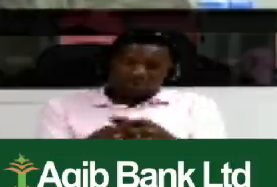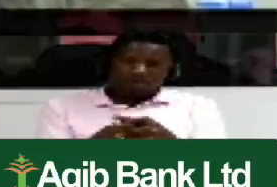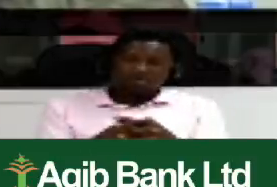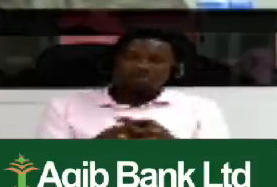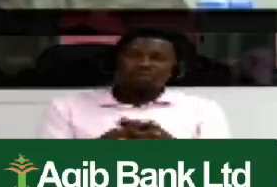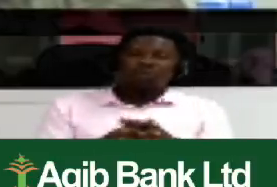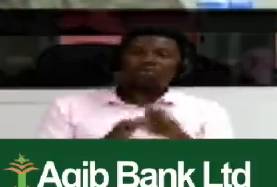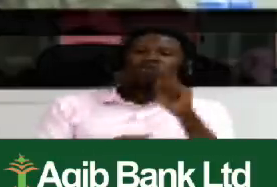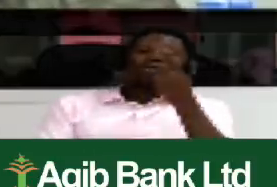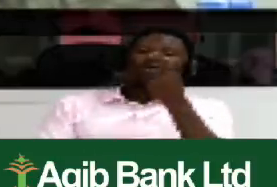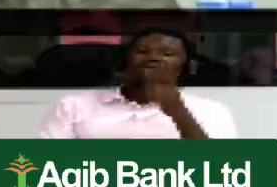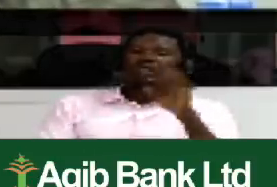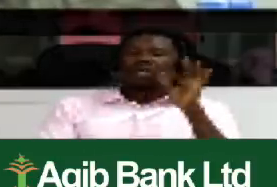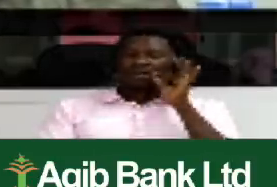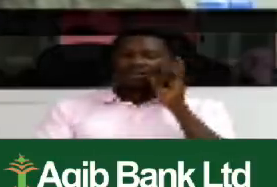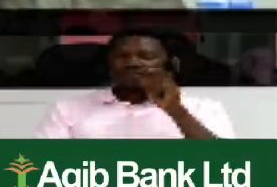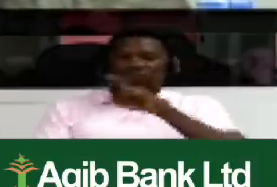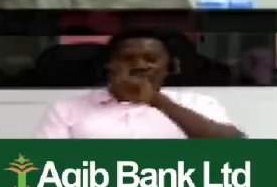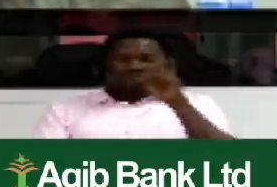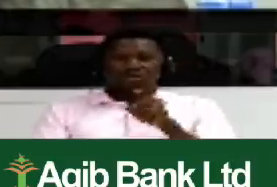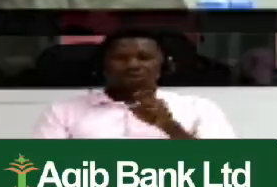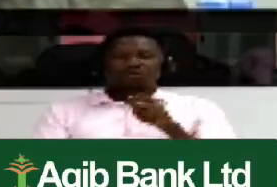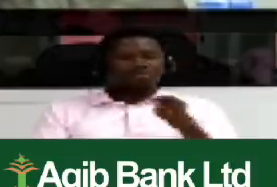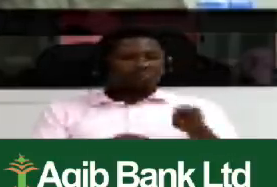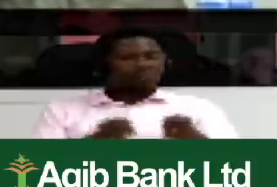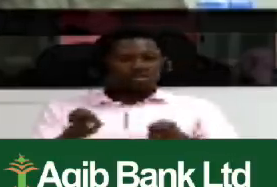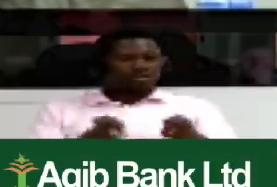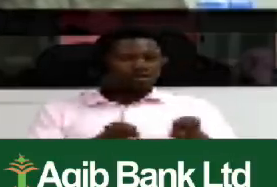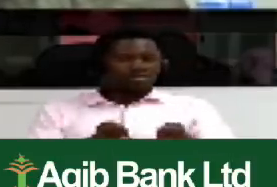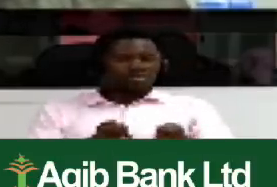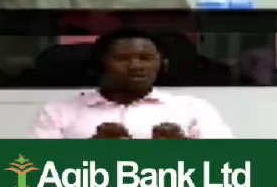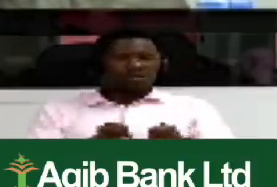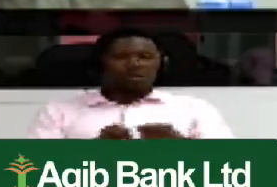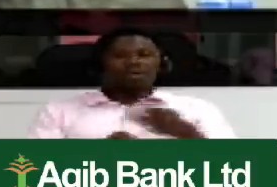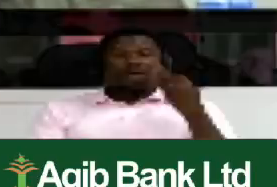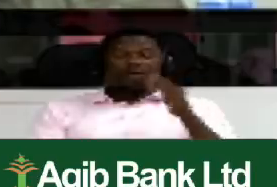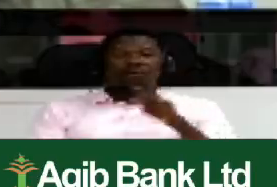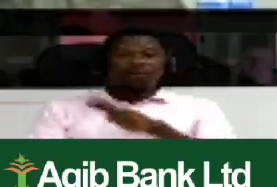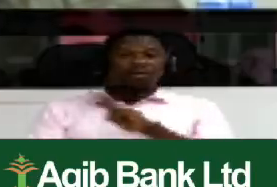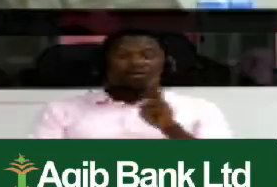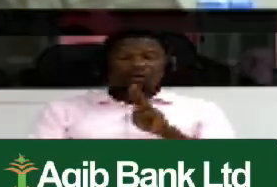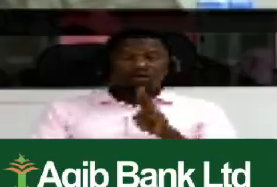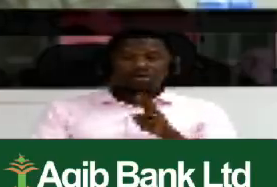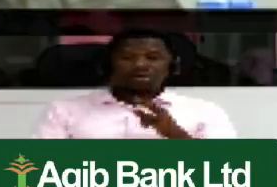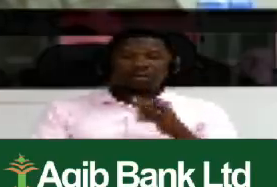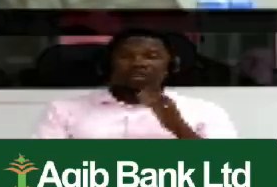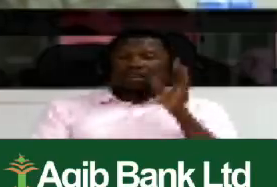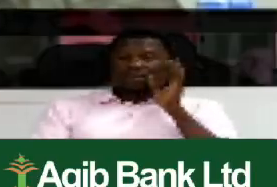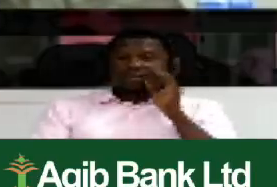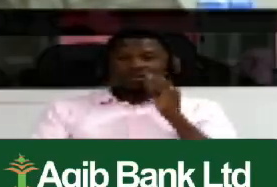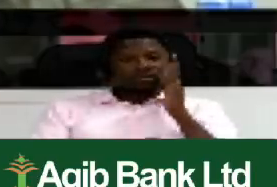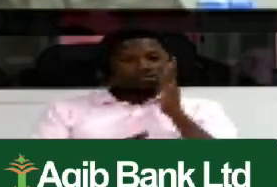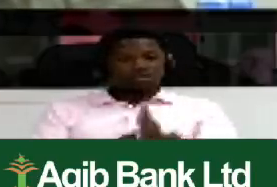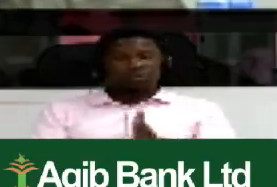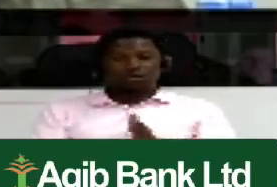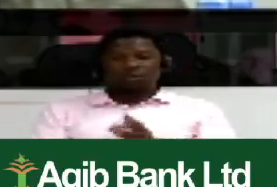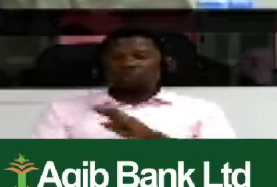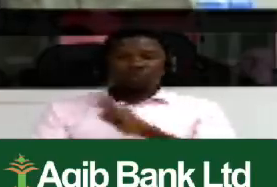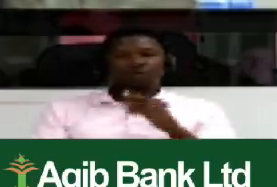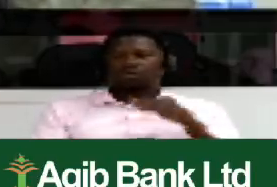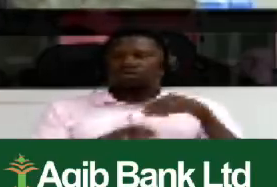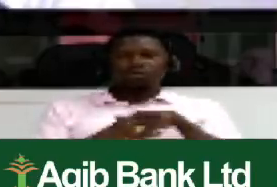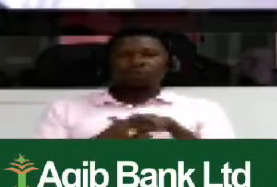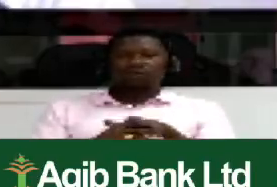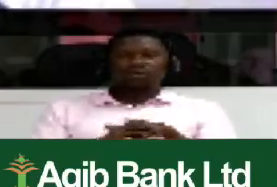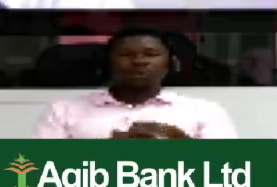you first have to answer the question of management. If you cannot answer it adequately, don't venture.